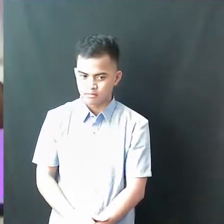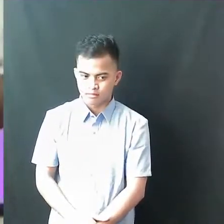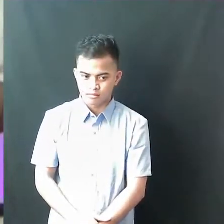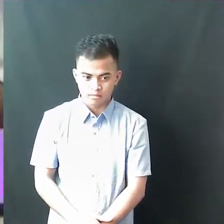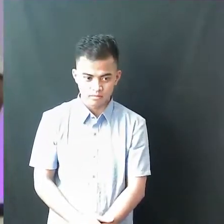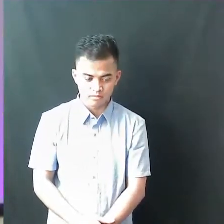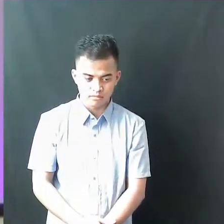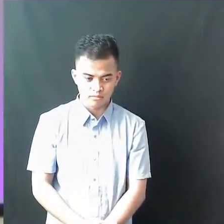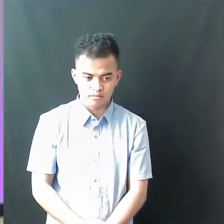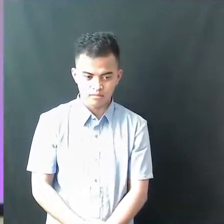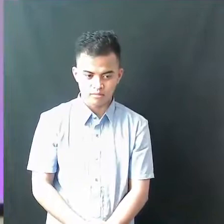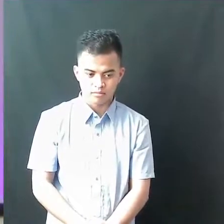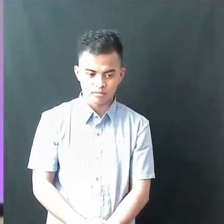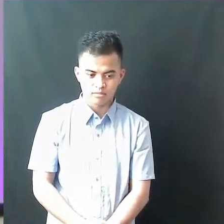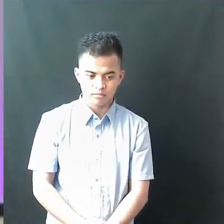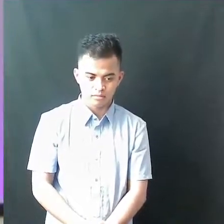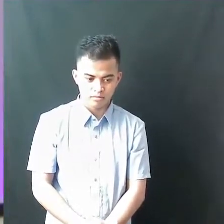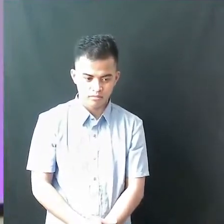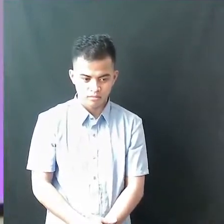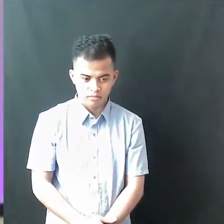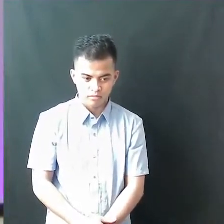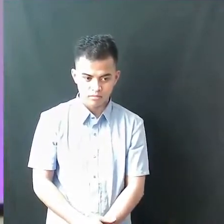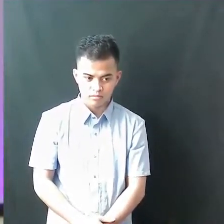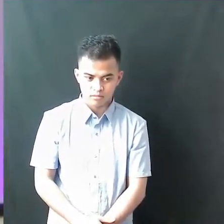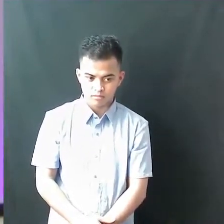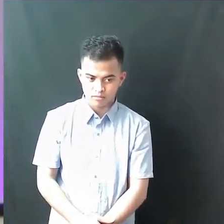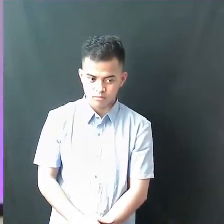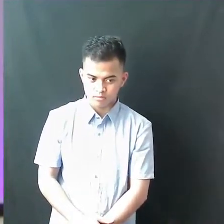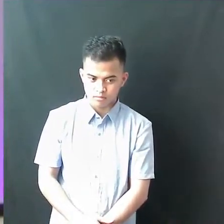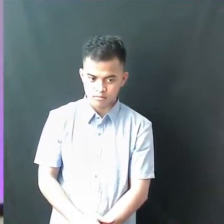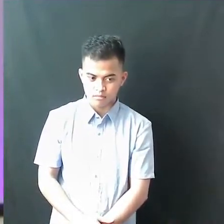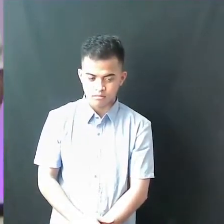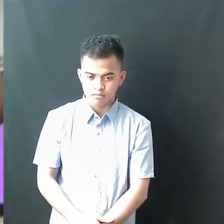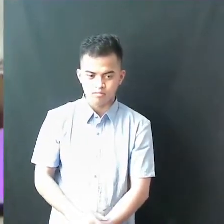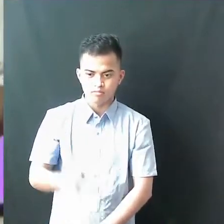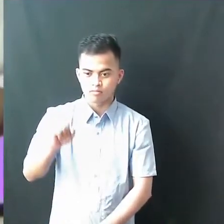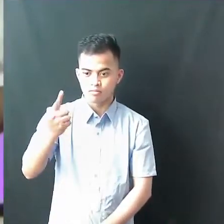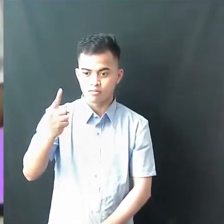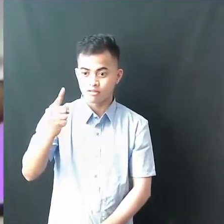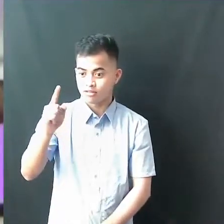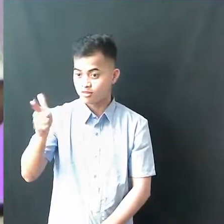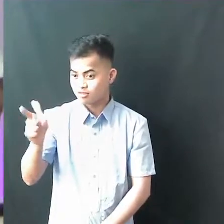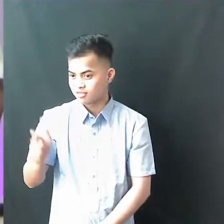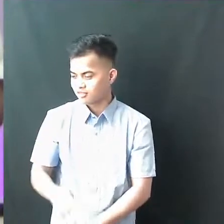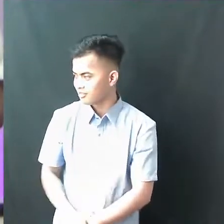read in verse 15, chapter 15, verse 20.